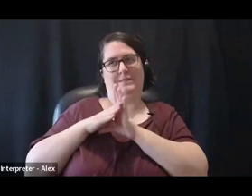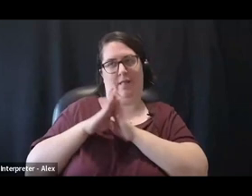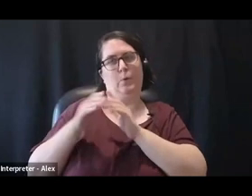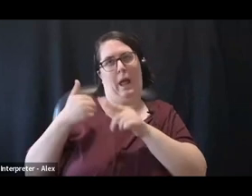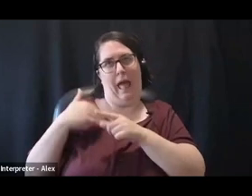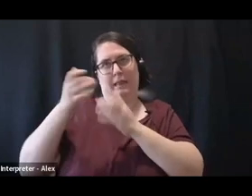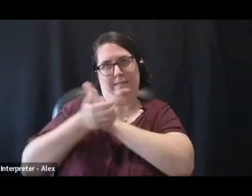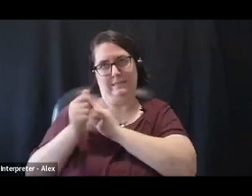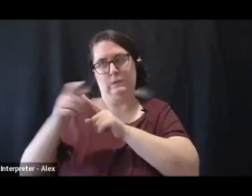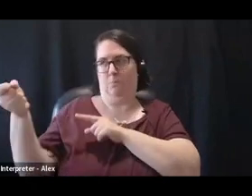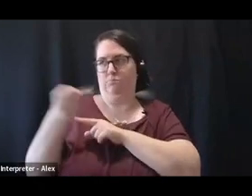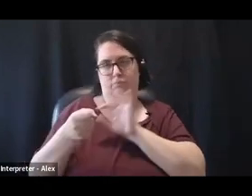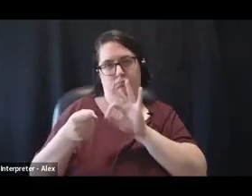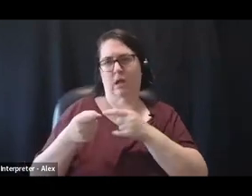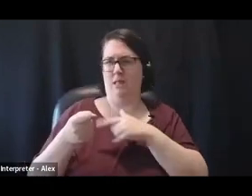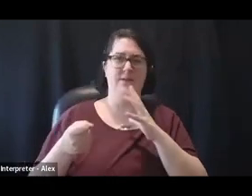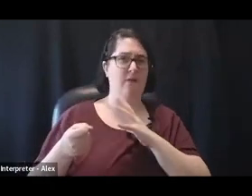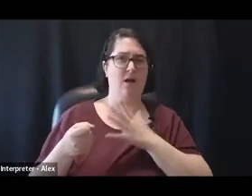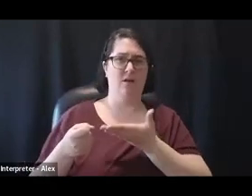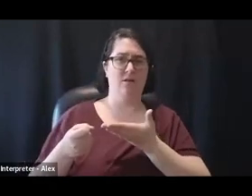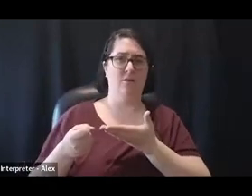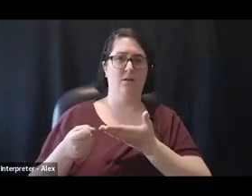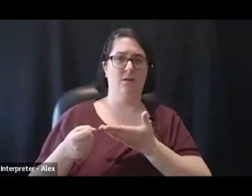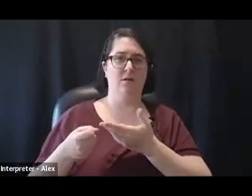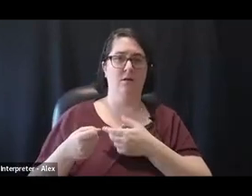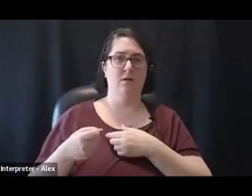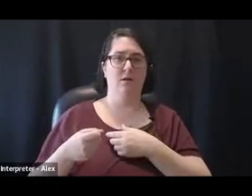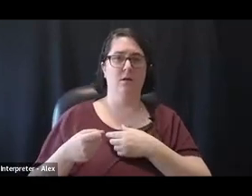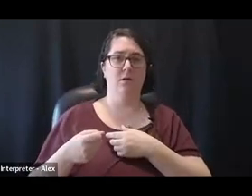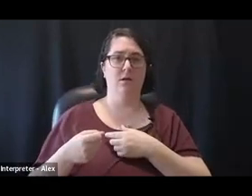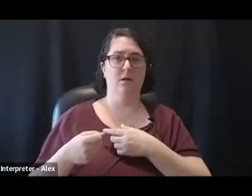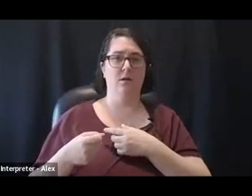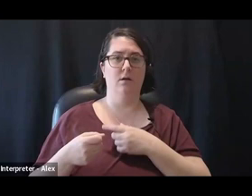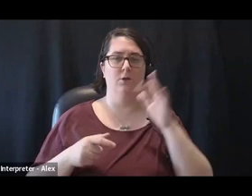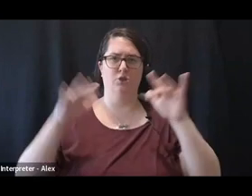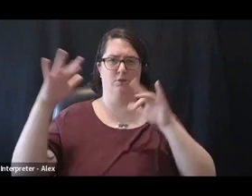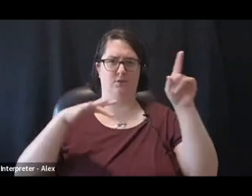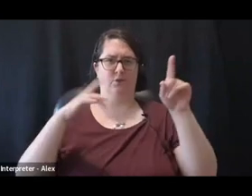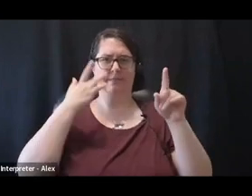that. So I think the best way, I don't know why this thing always happens, but the best